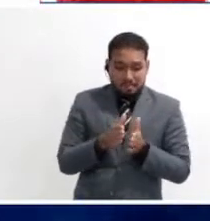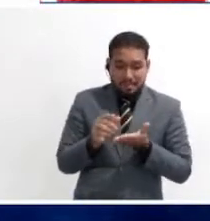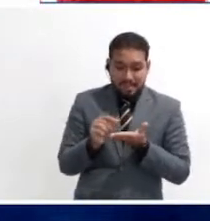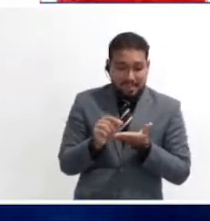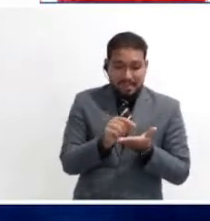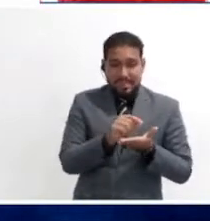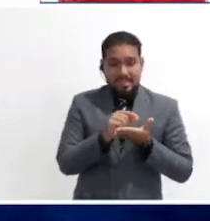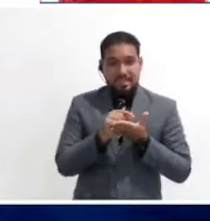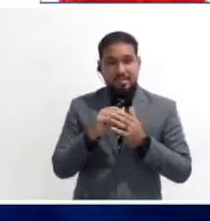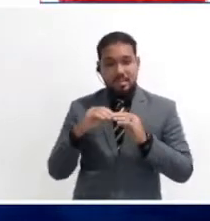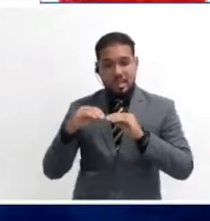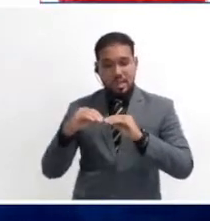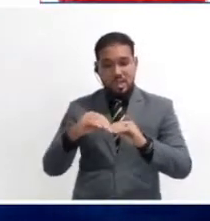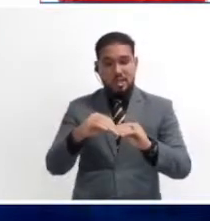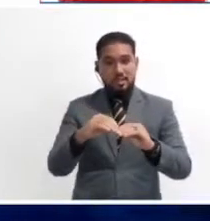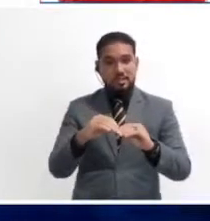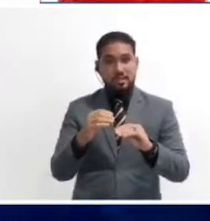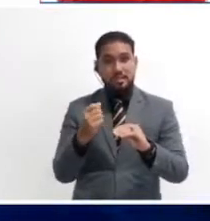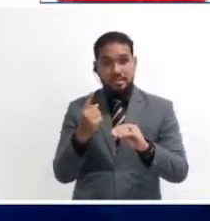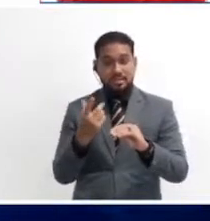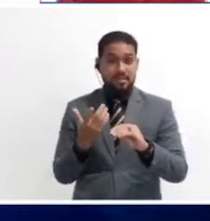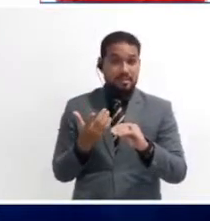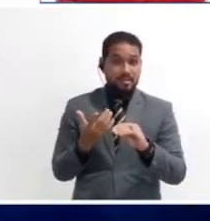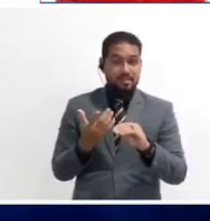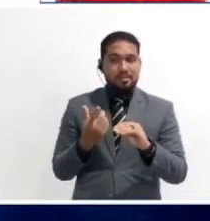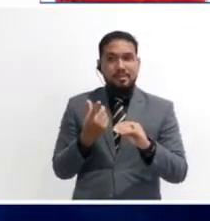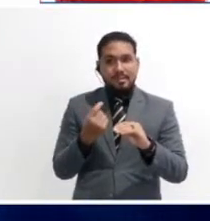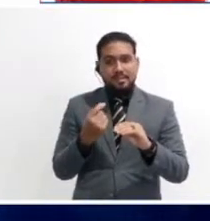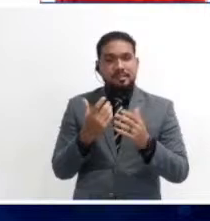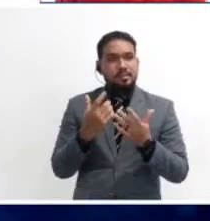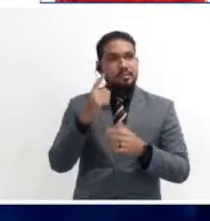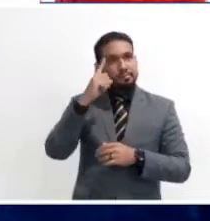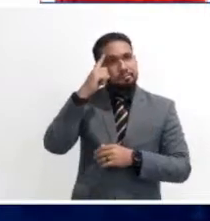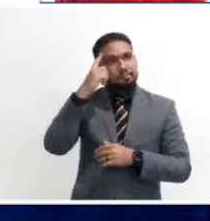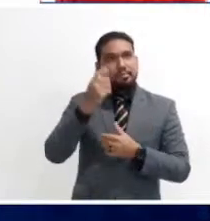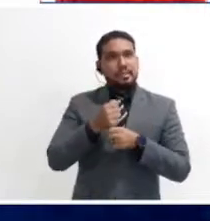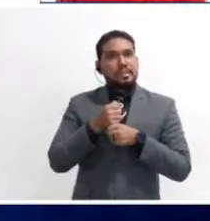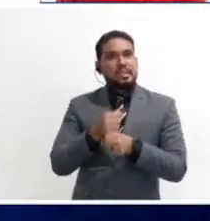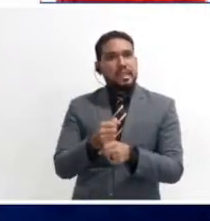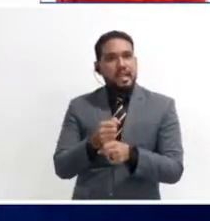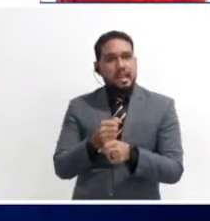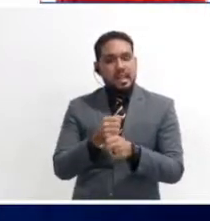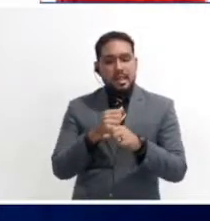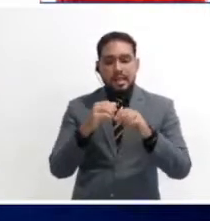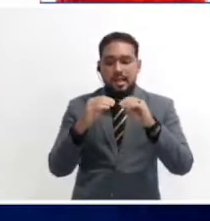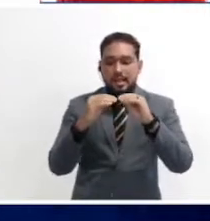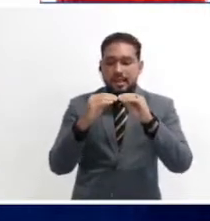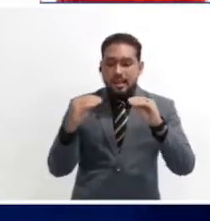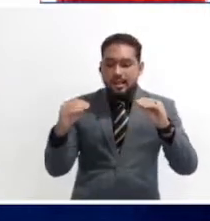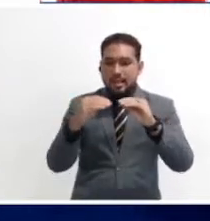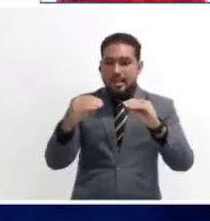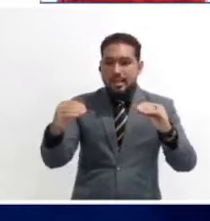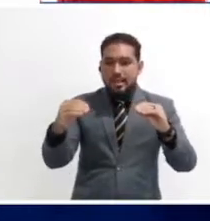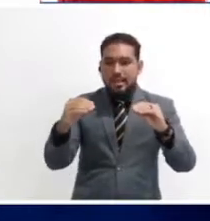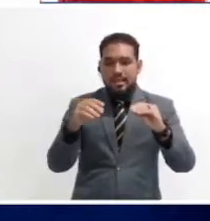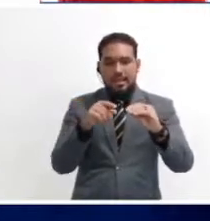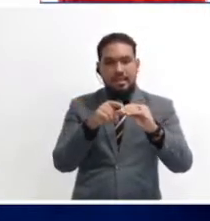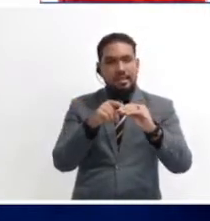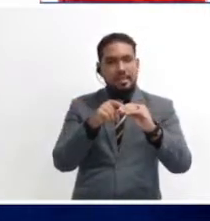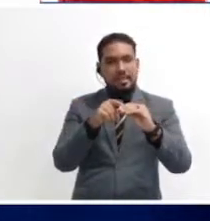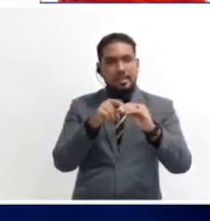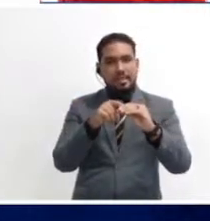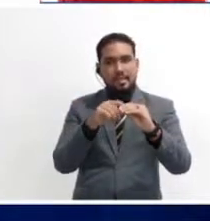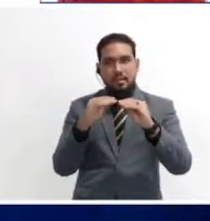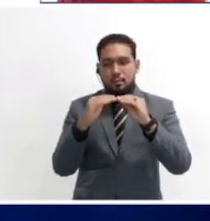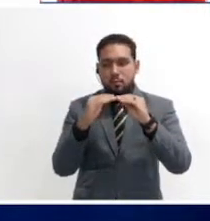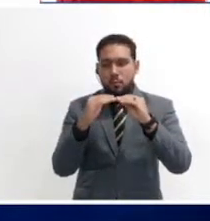reactions to that was to develop what we call a coreless laminate. So there is no core material now.